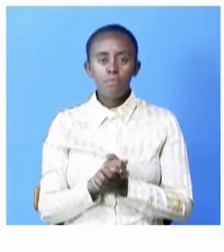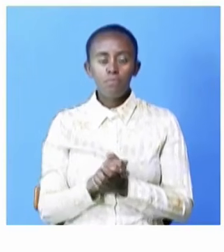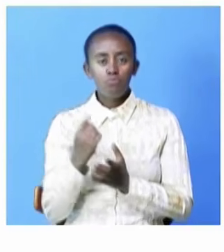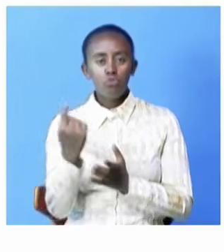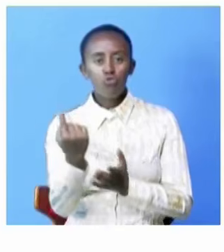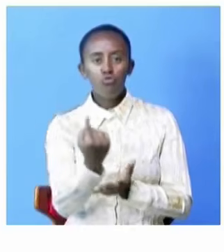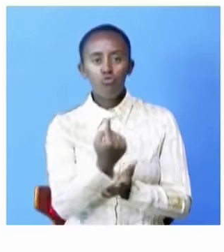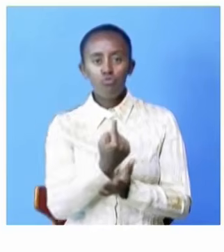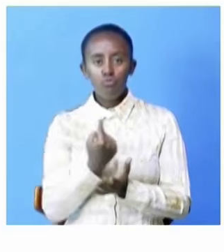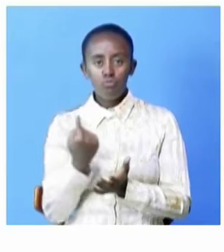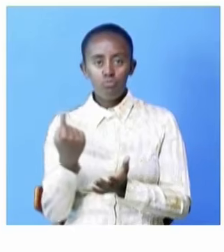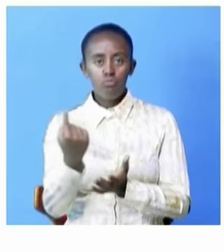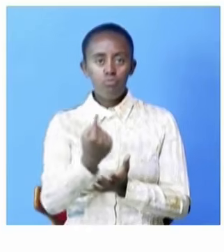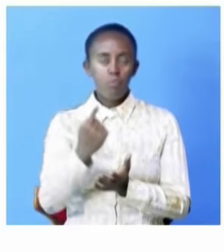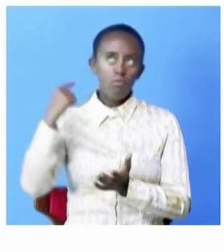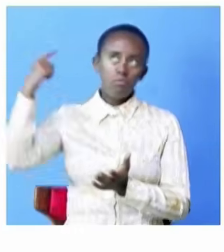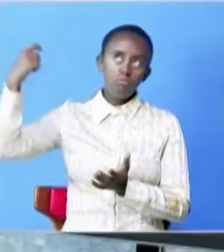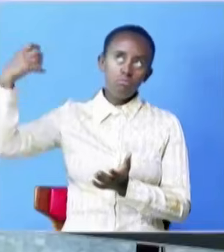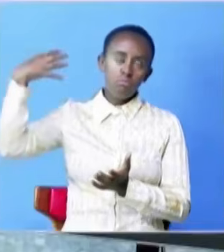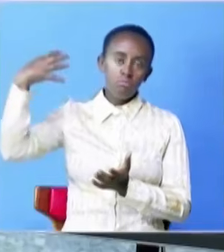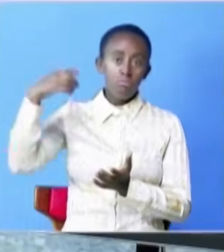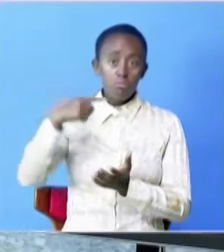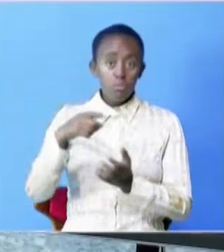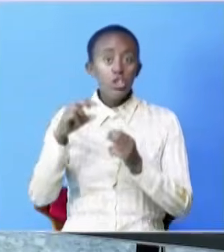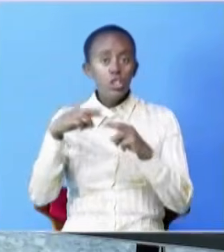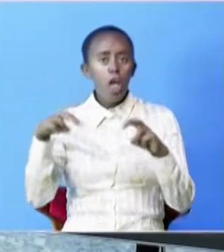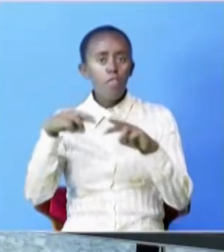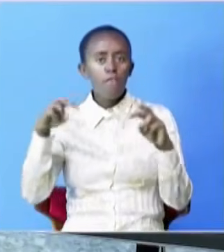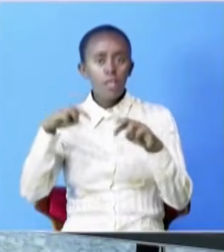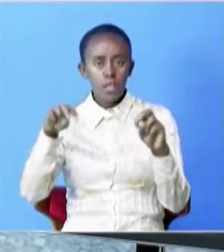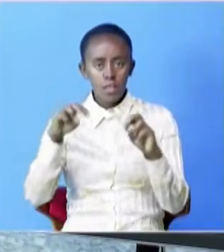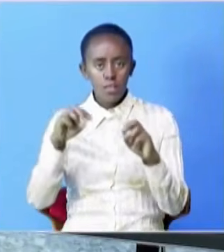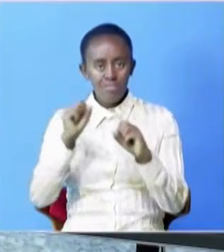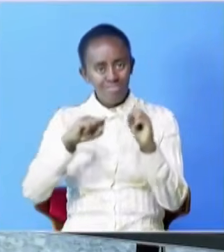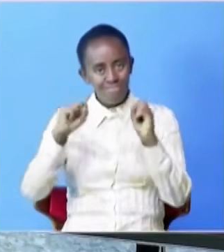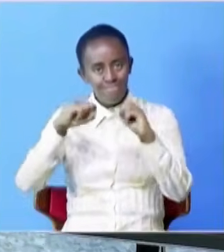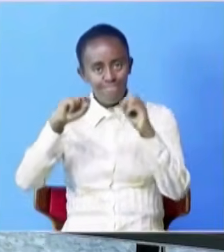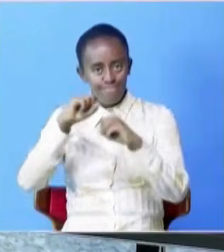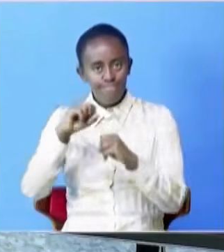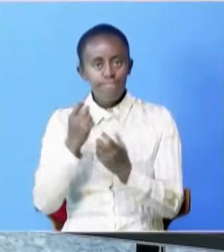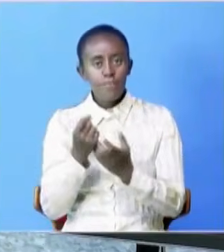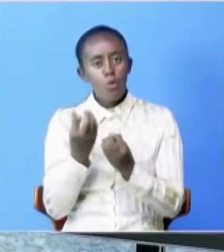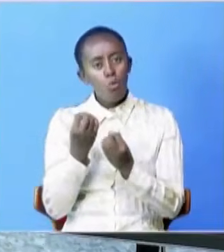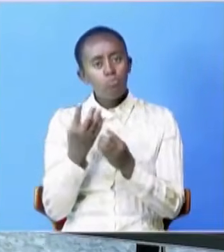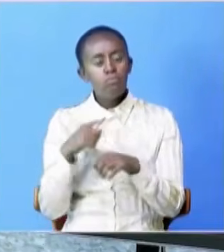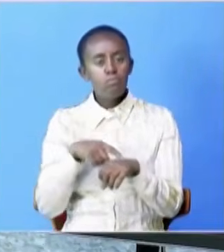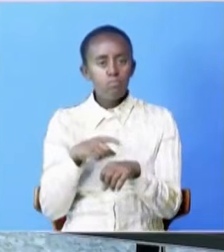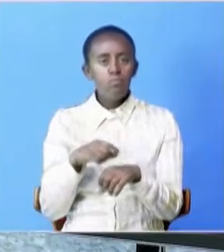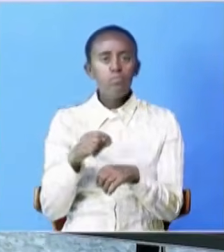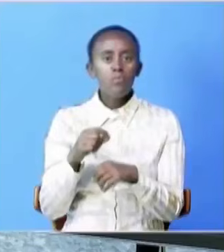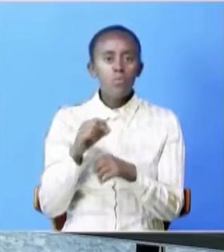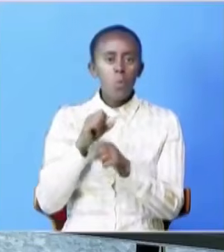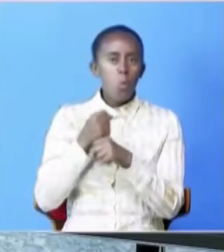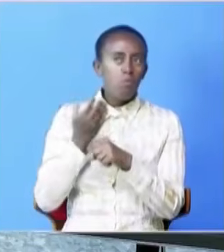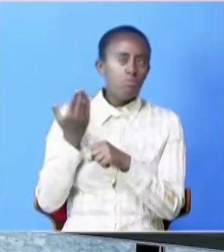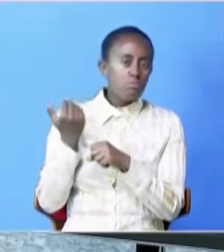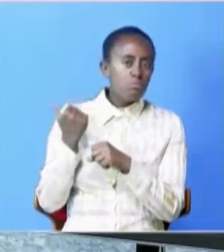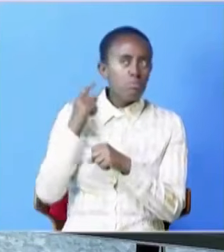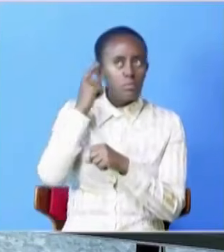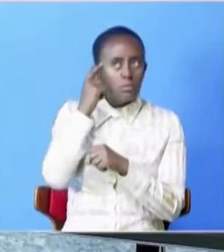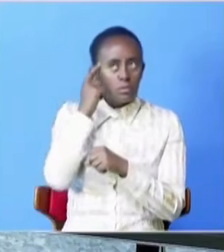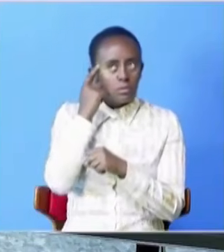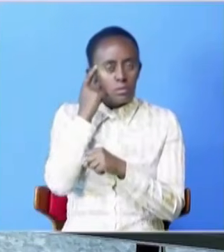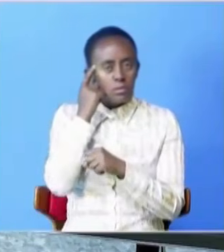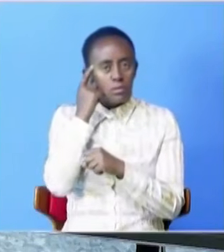This is also a scientific fact. A lot of people in the old days used to think that